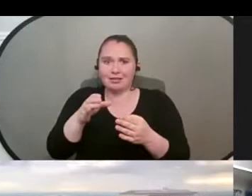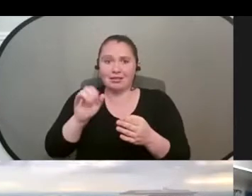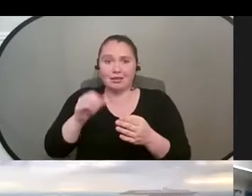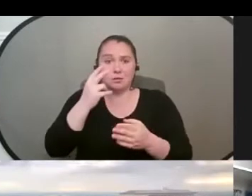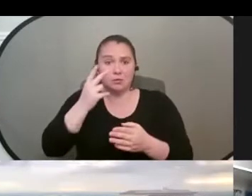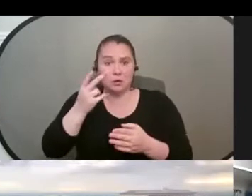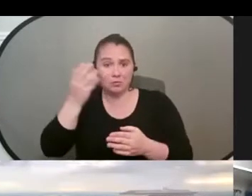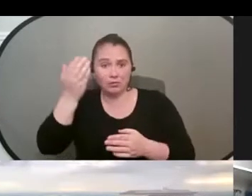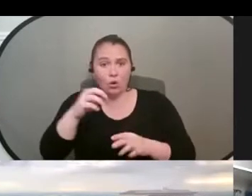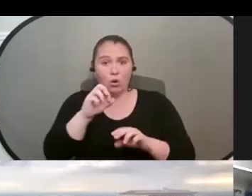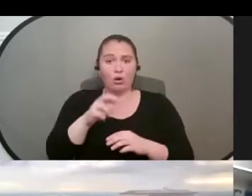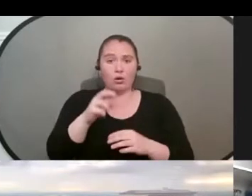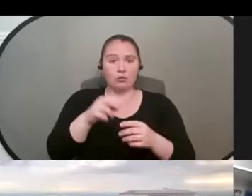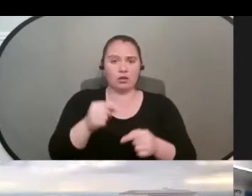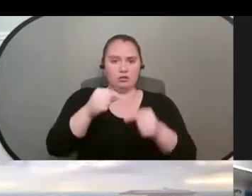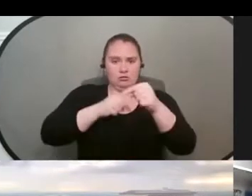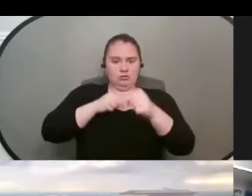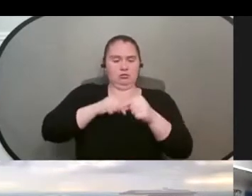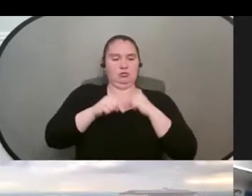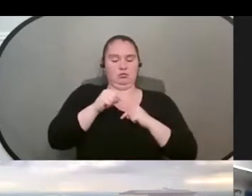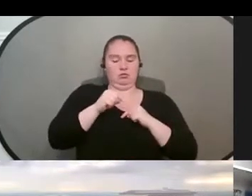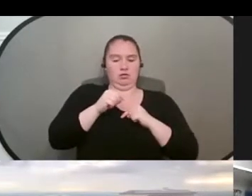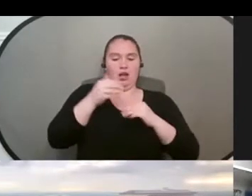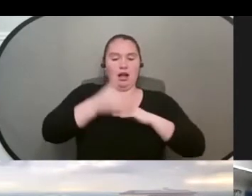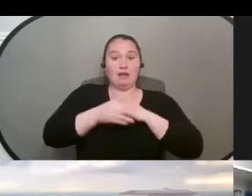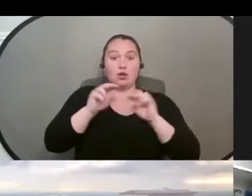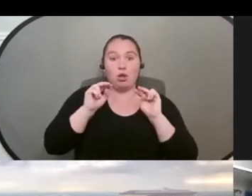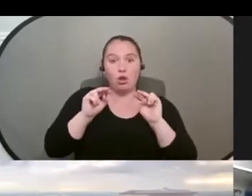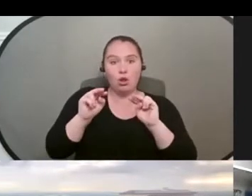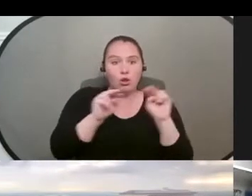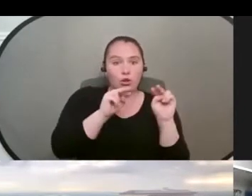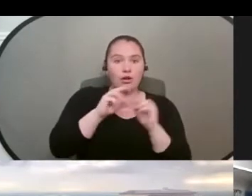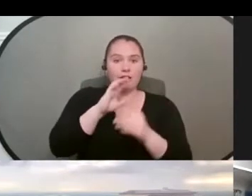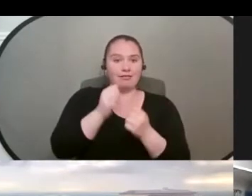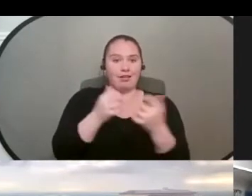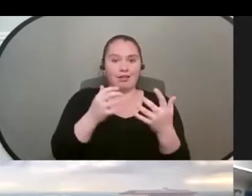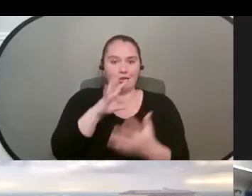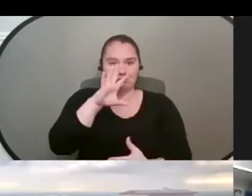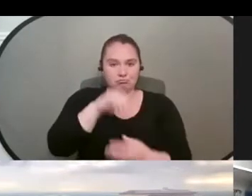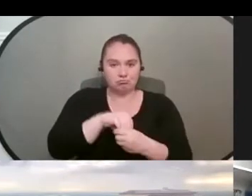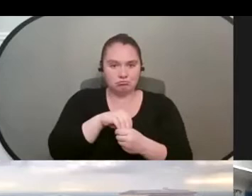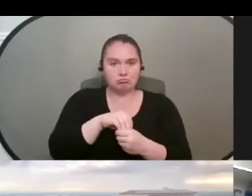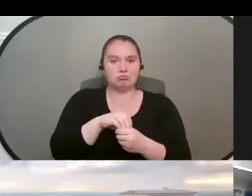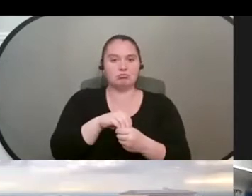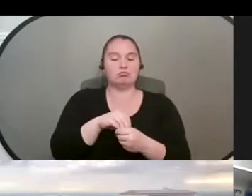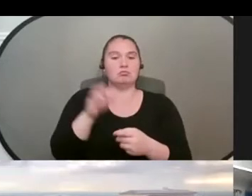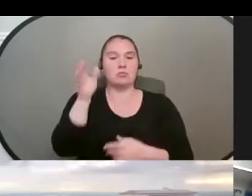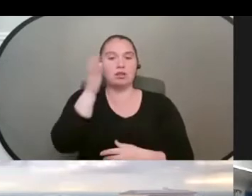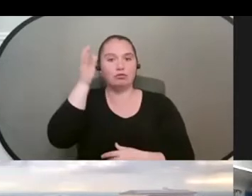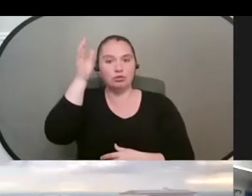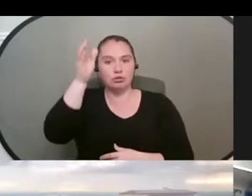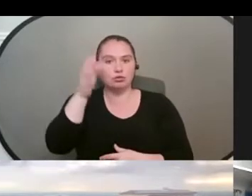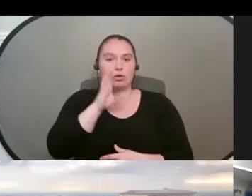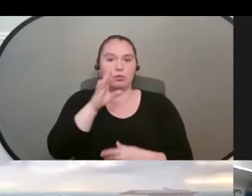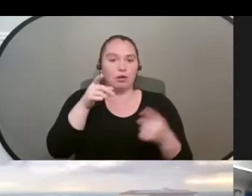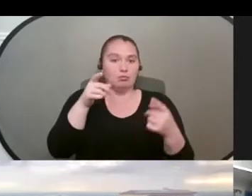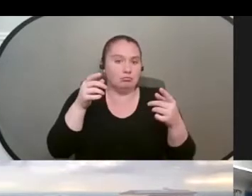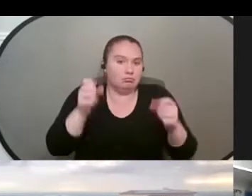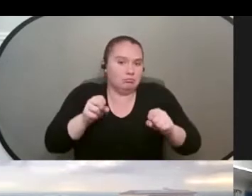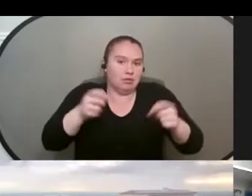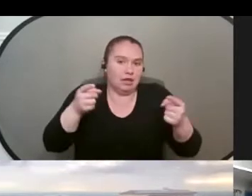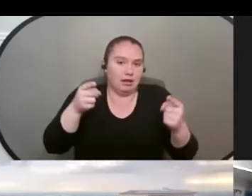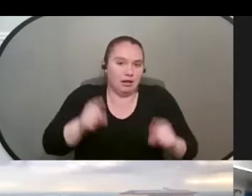a step back and saying, after looking at the demographics and long-term trends and the facilities that are